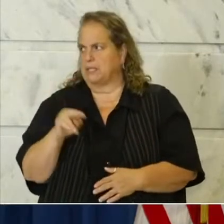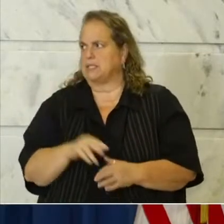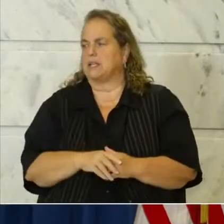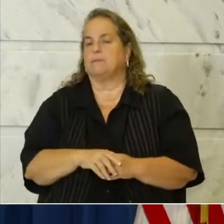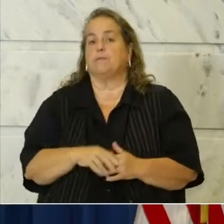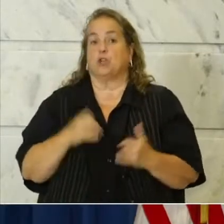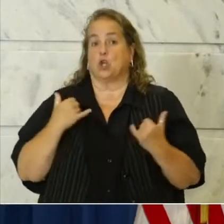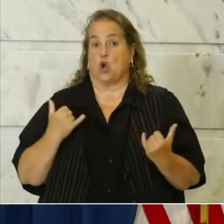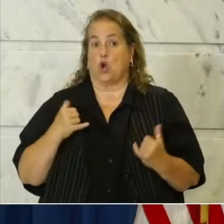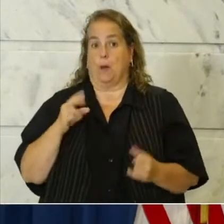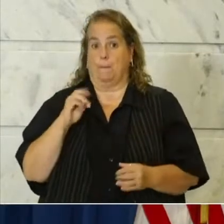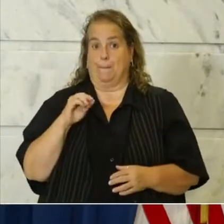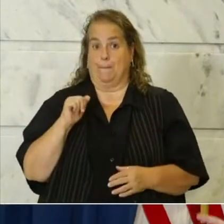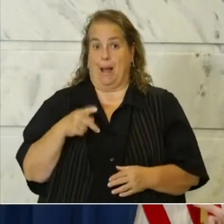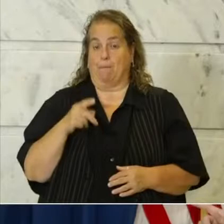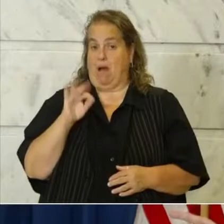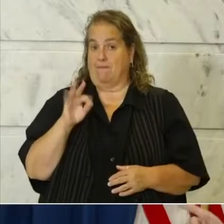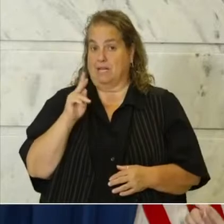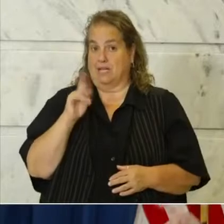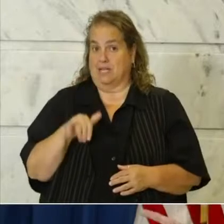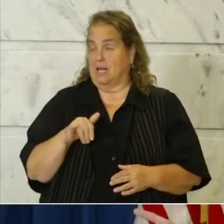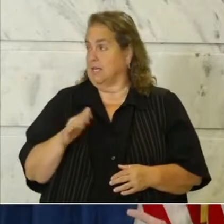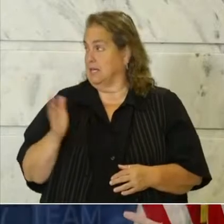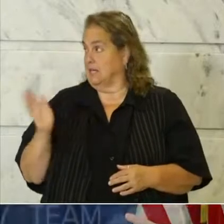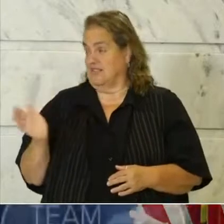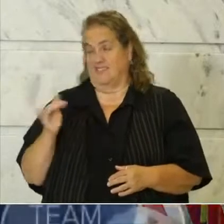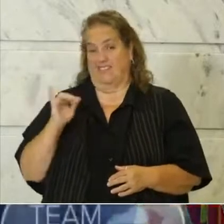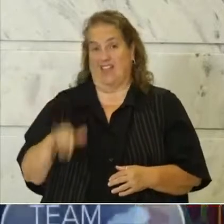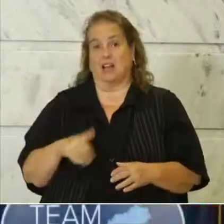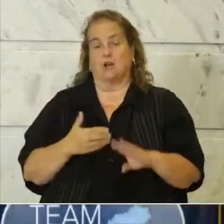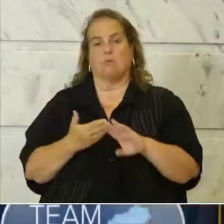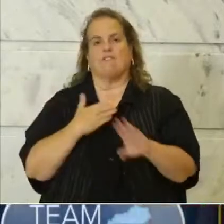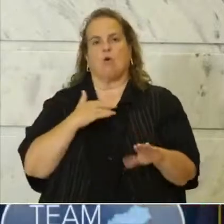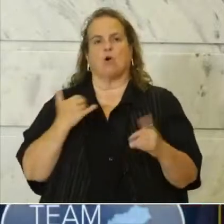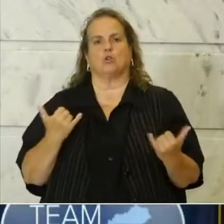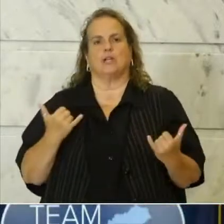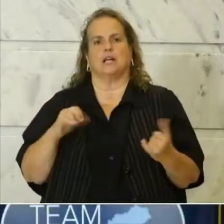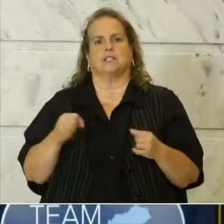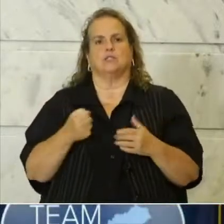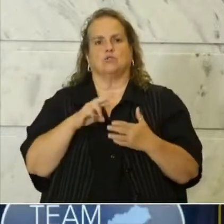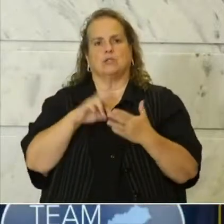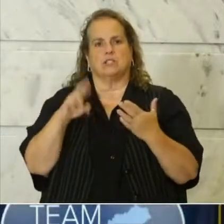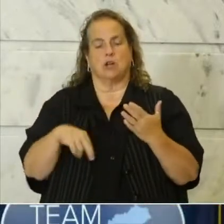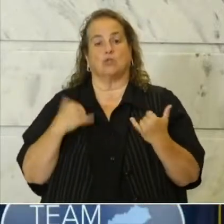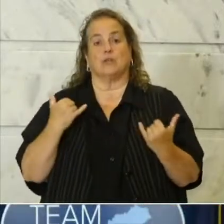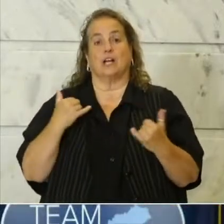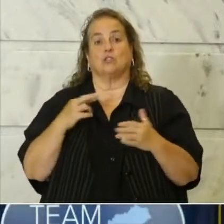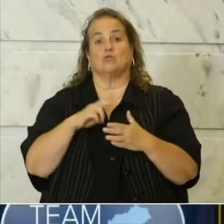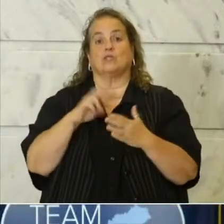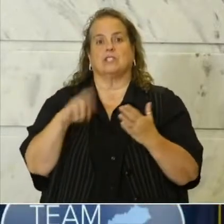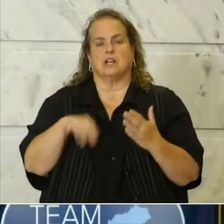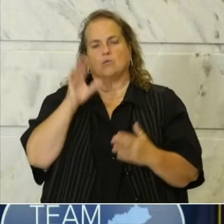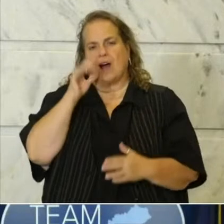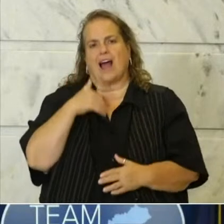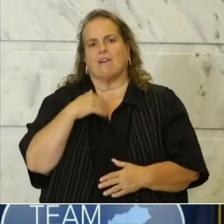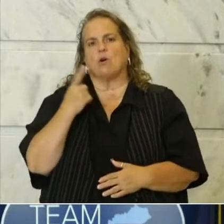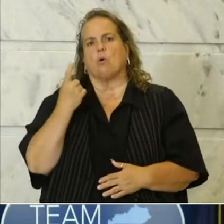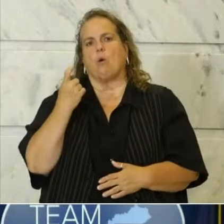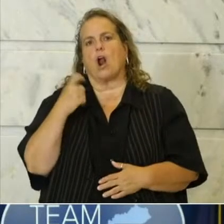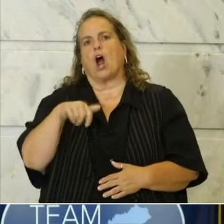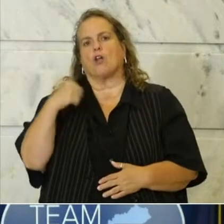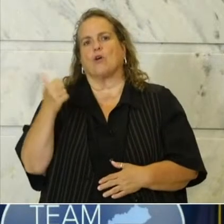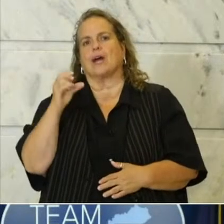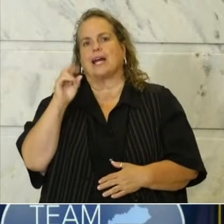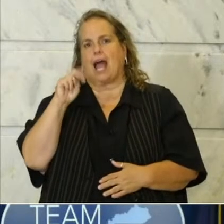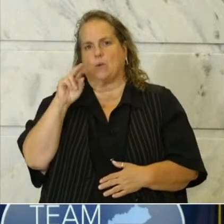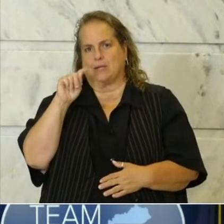of Kentucky. This is before today's results. With today's results, we will have at least one other county